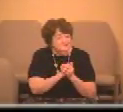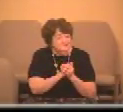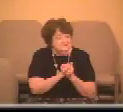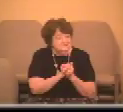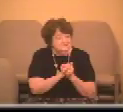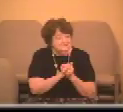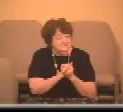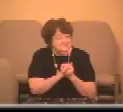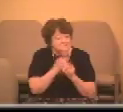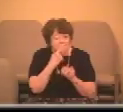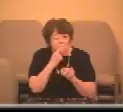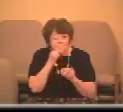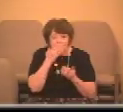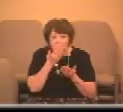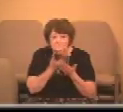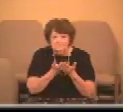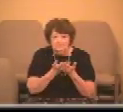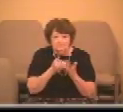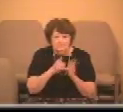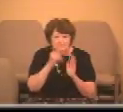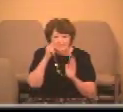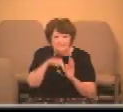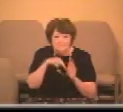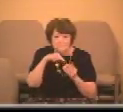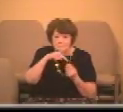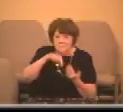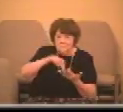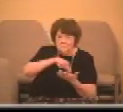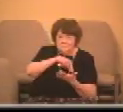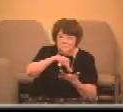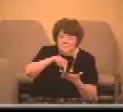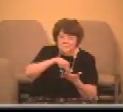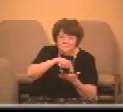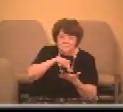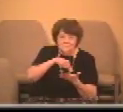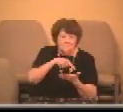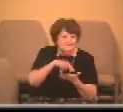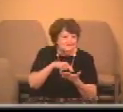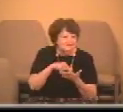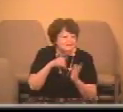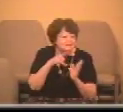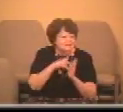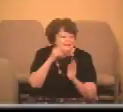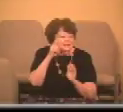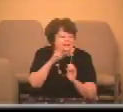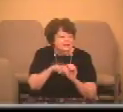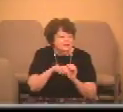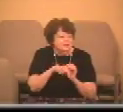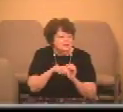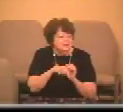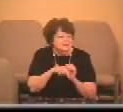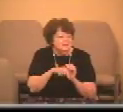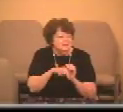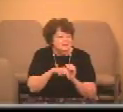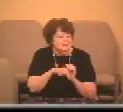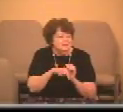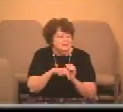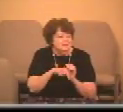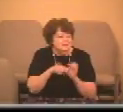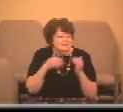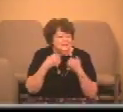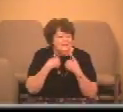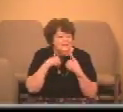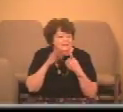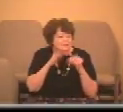tasteful, it has to be stirred. In other words, it has to be tended. Does it